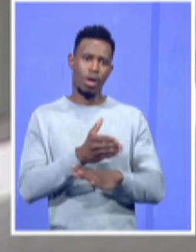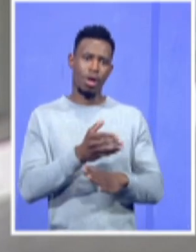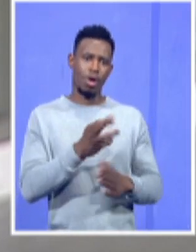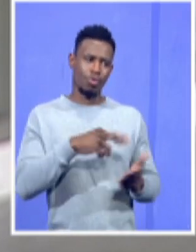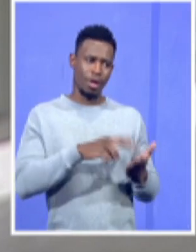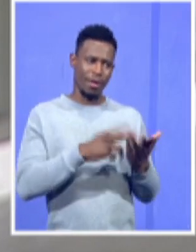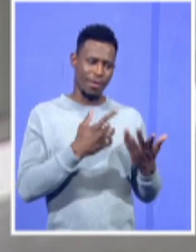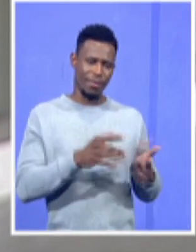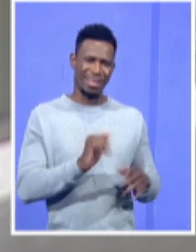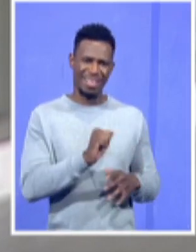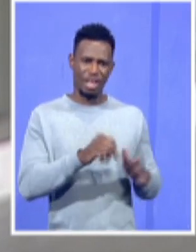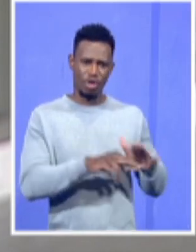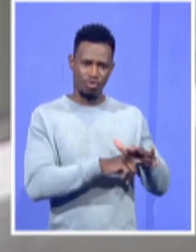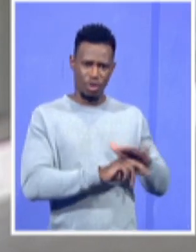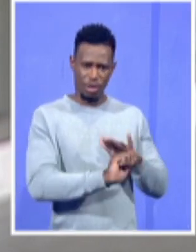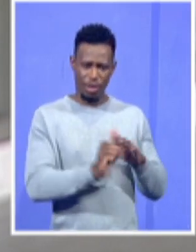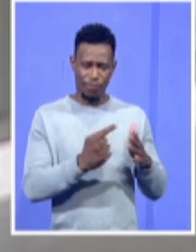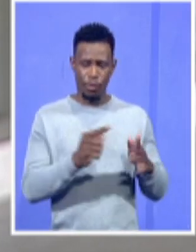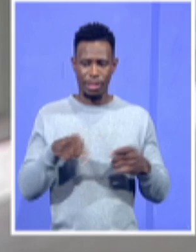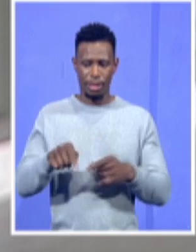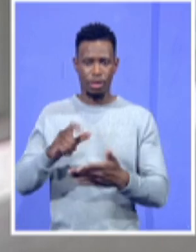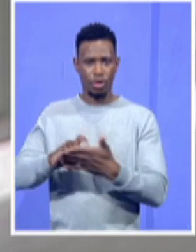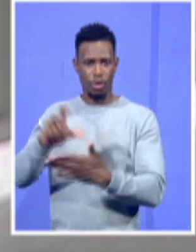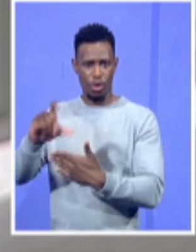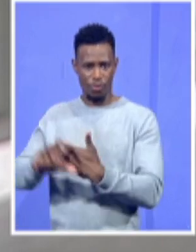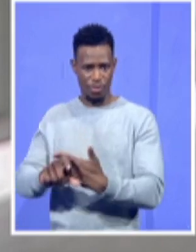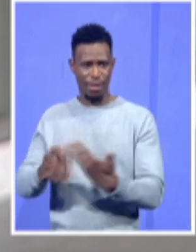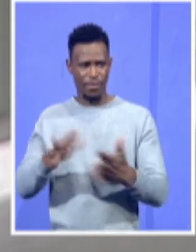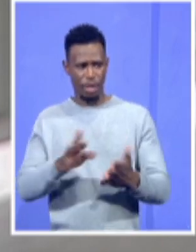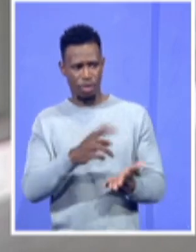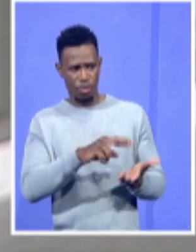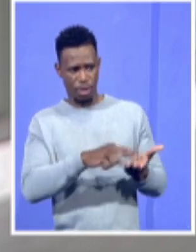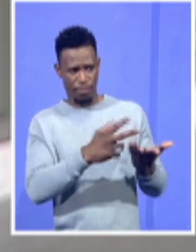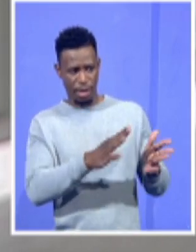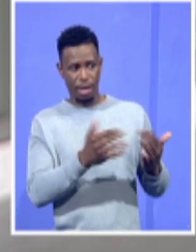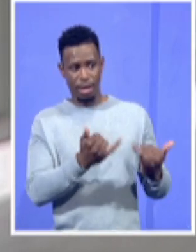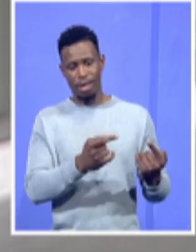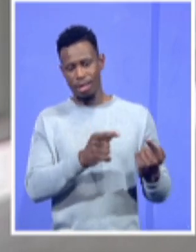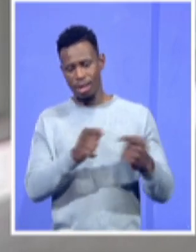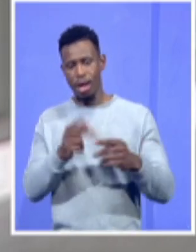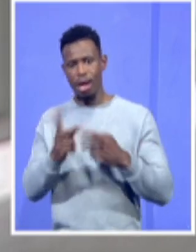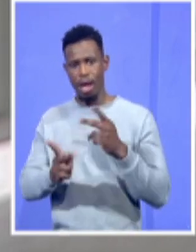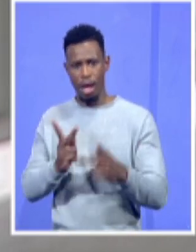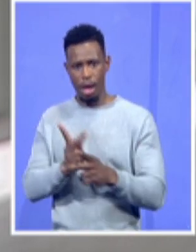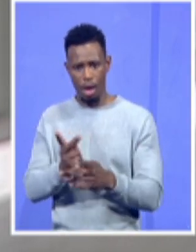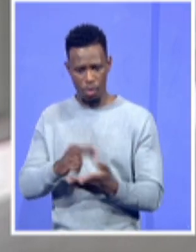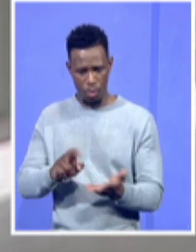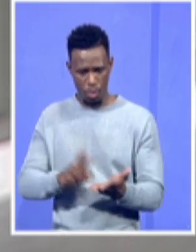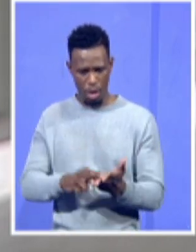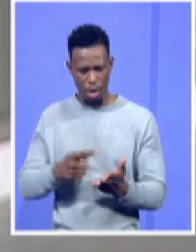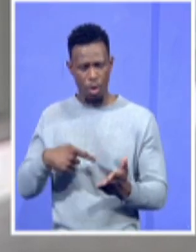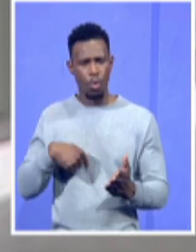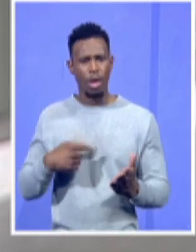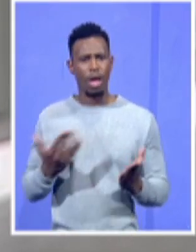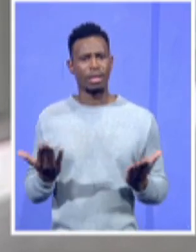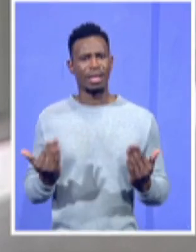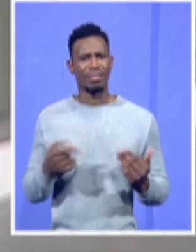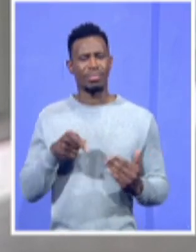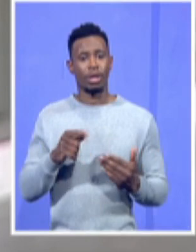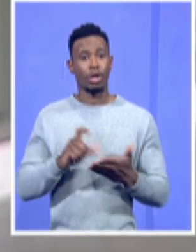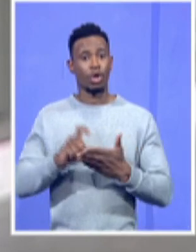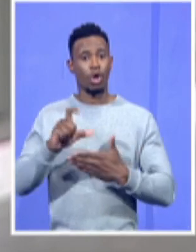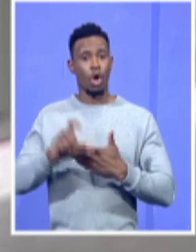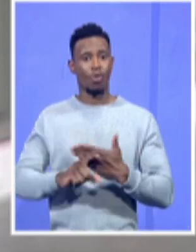for this provincial conference of the ANC in KwaZulu-Natal. We are anticipating that the conference plenary will get